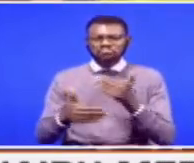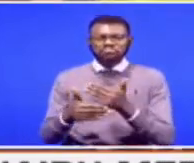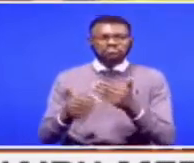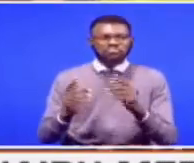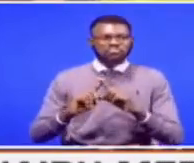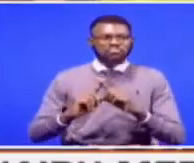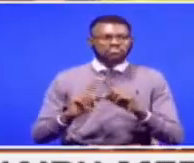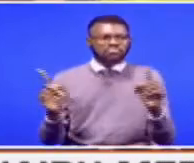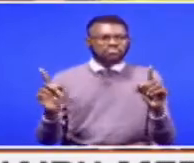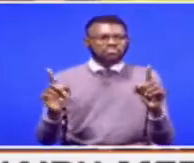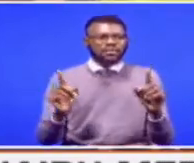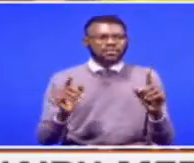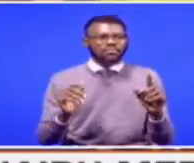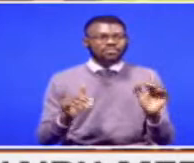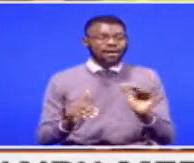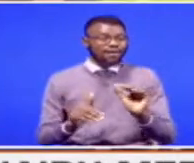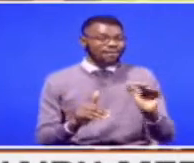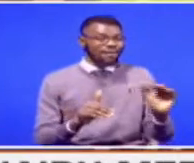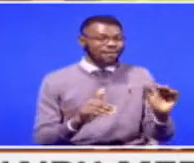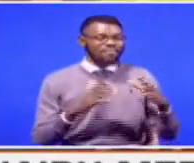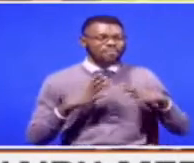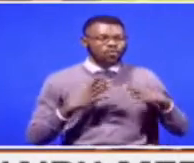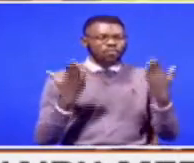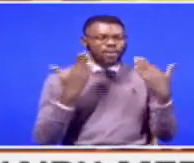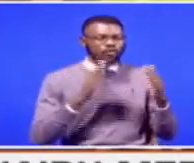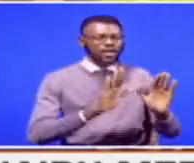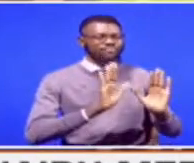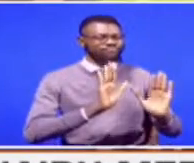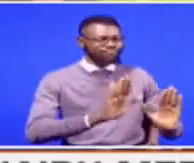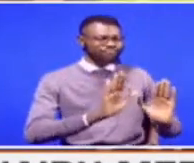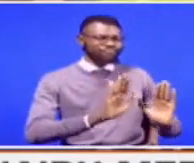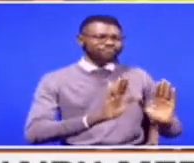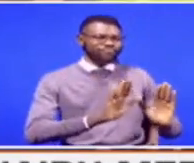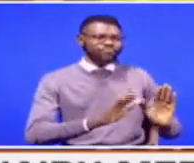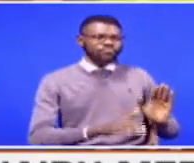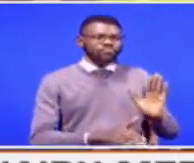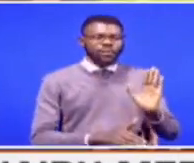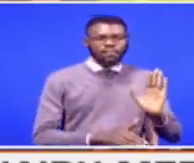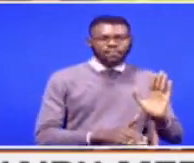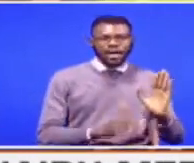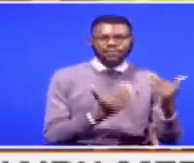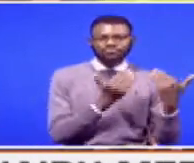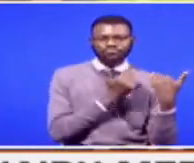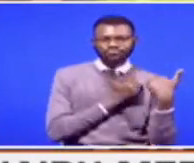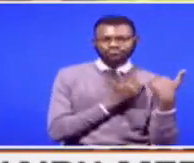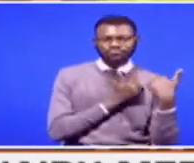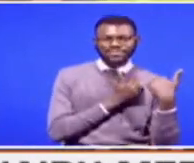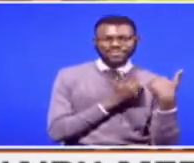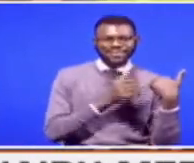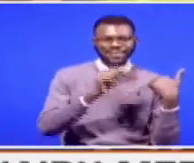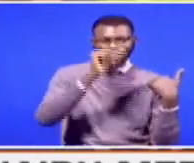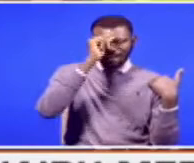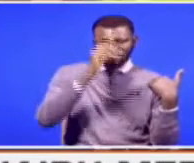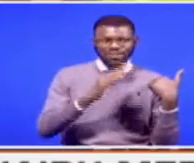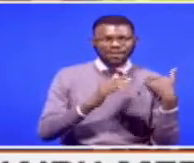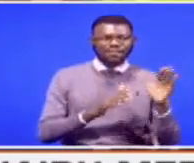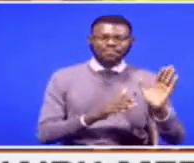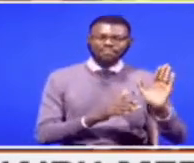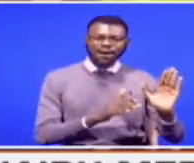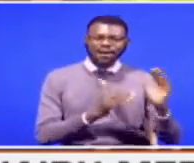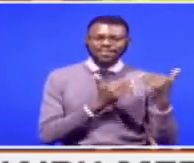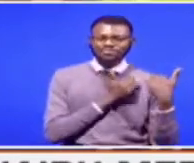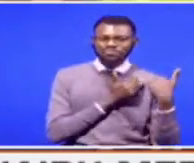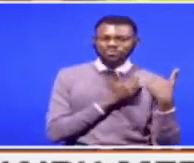residents to remain calm as it is within the mandate of Her Excellency the Governor to reorganize her